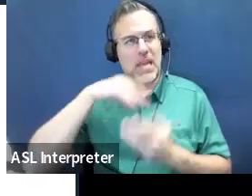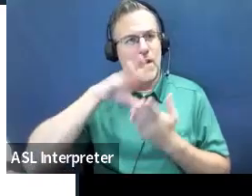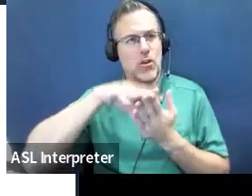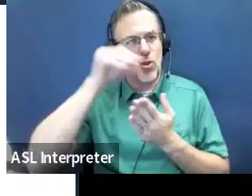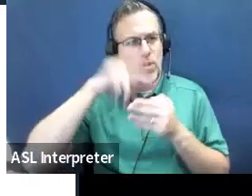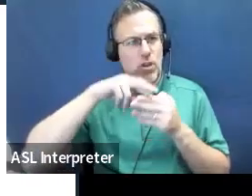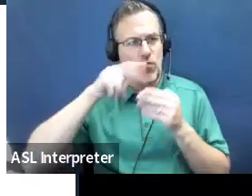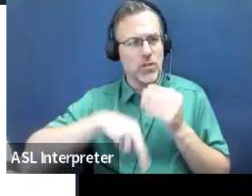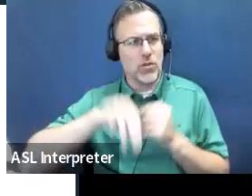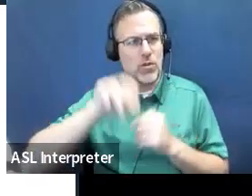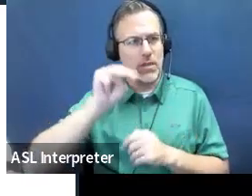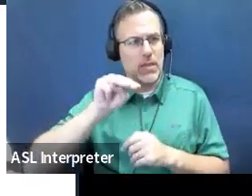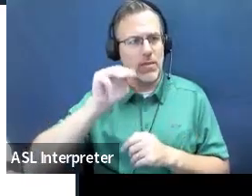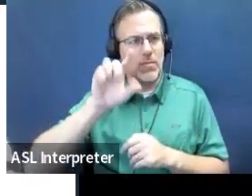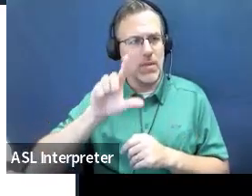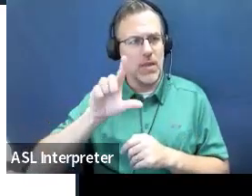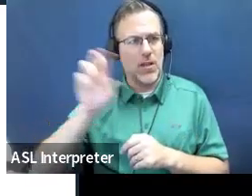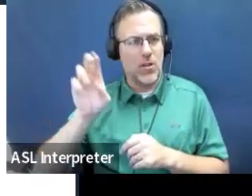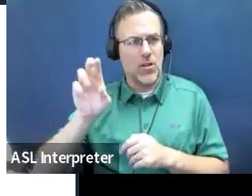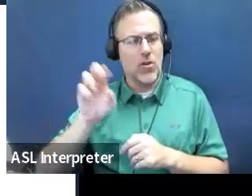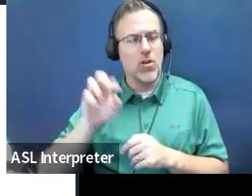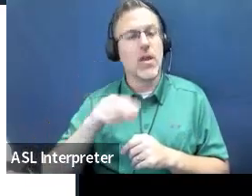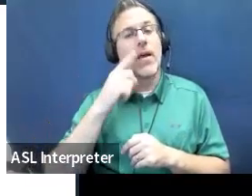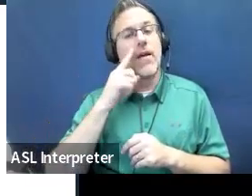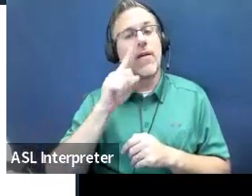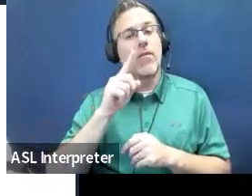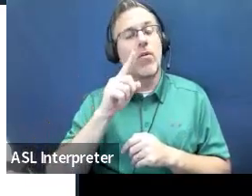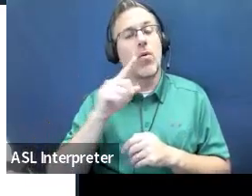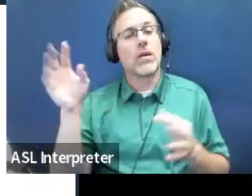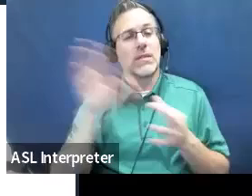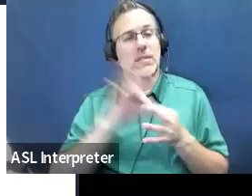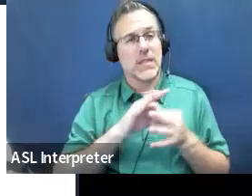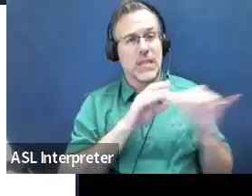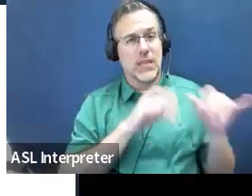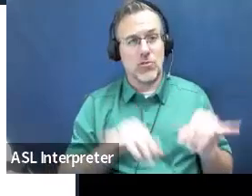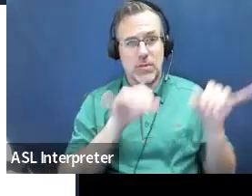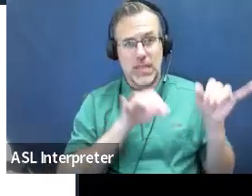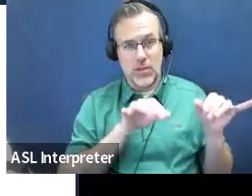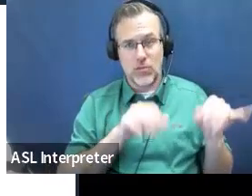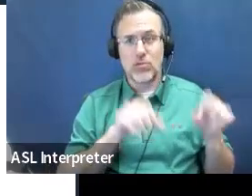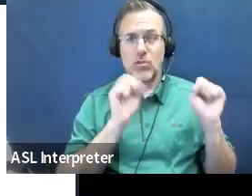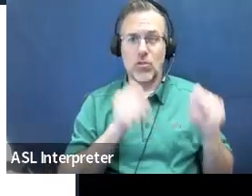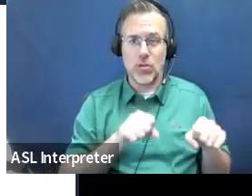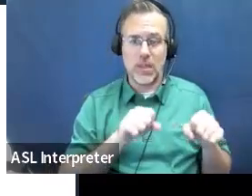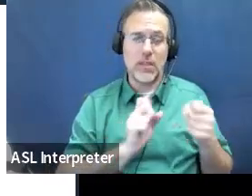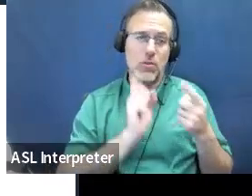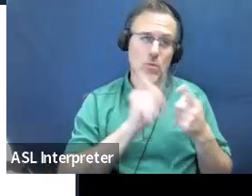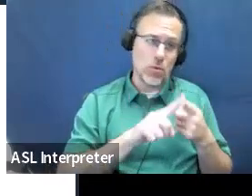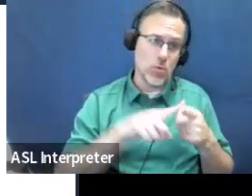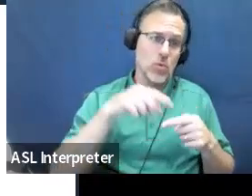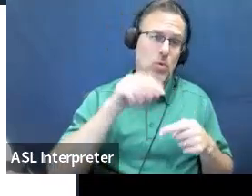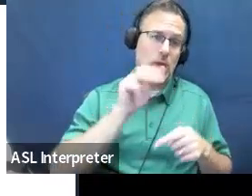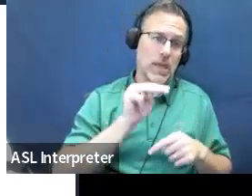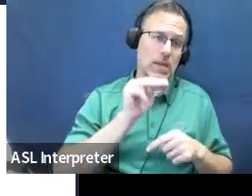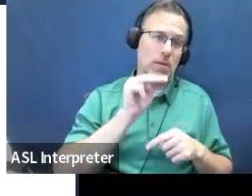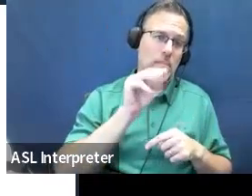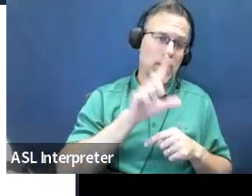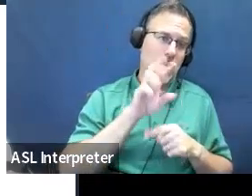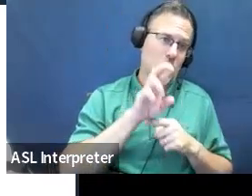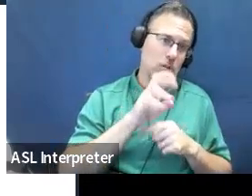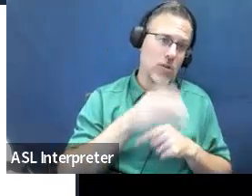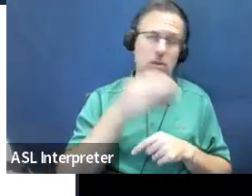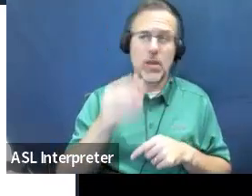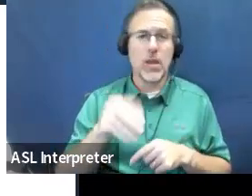when you do citations to link to standards, you can do them to the Maine learning results, the Common